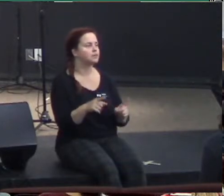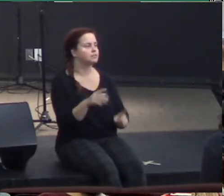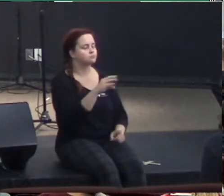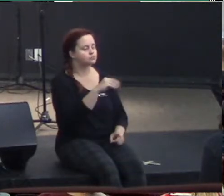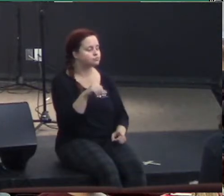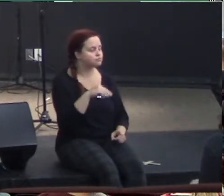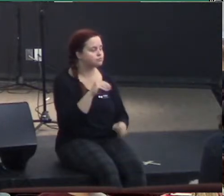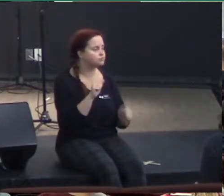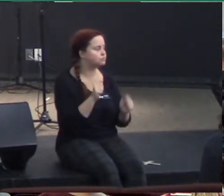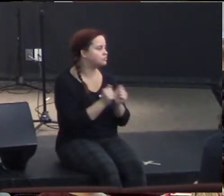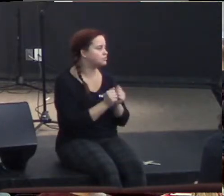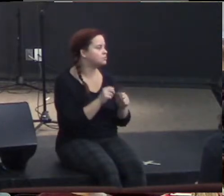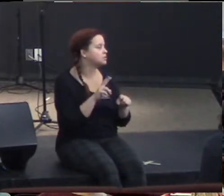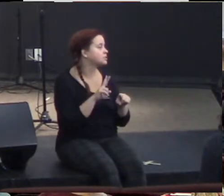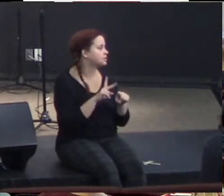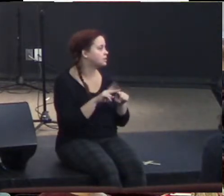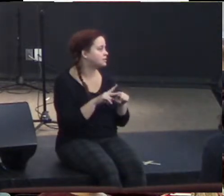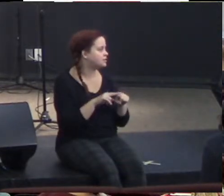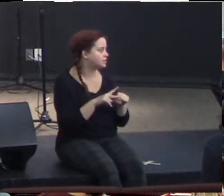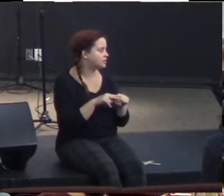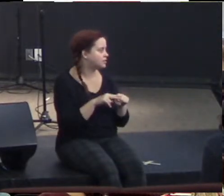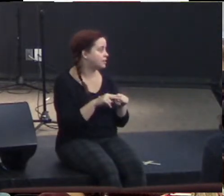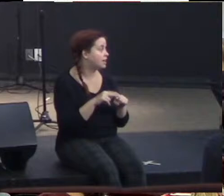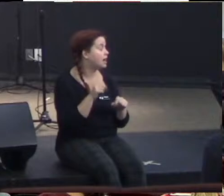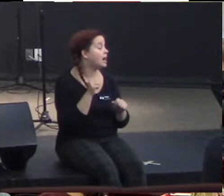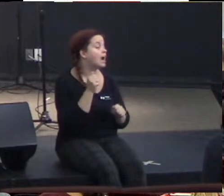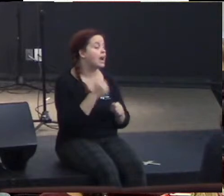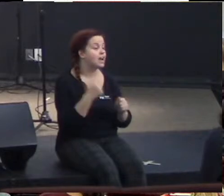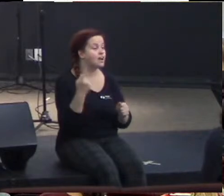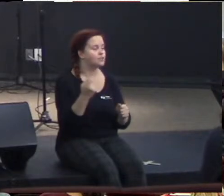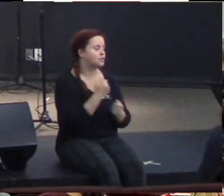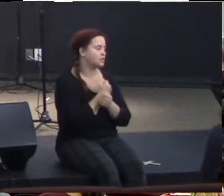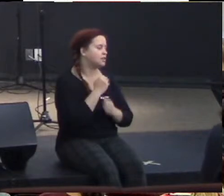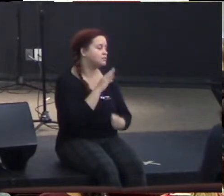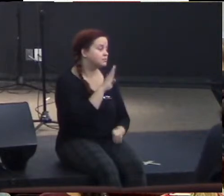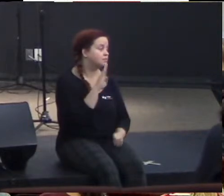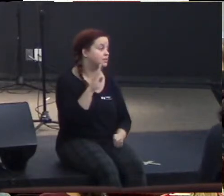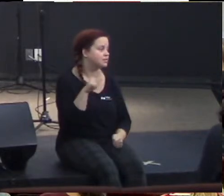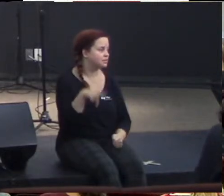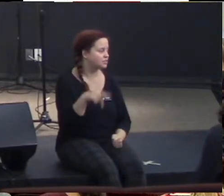anyone that loves barbecue knows you always add salt. So,